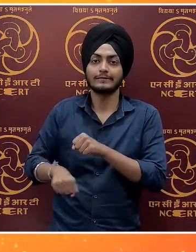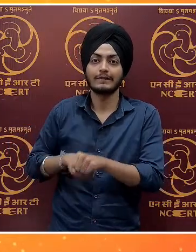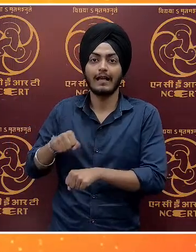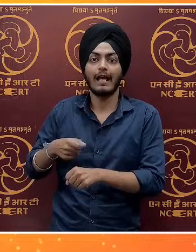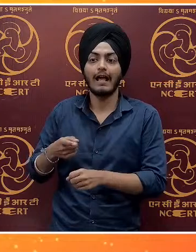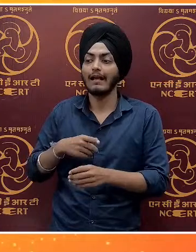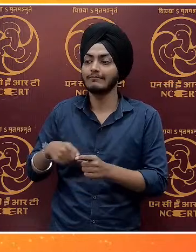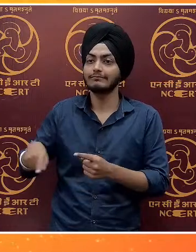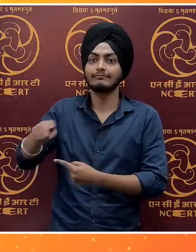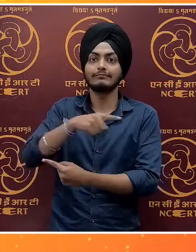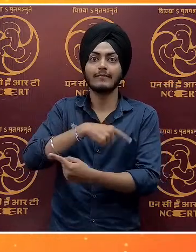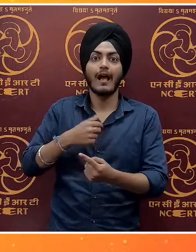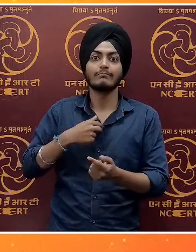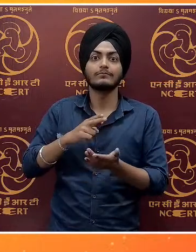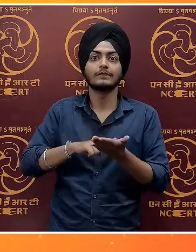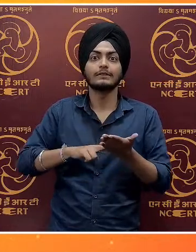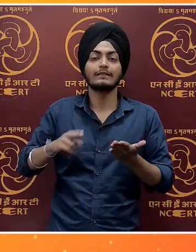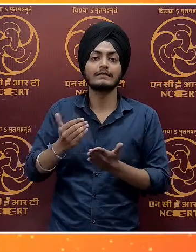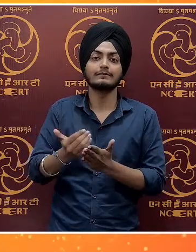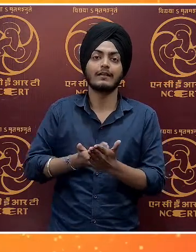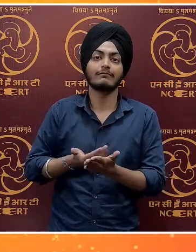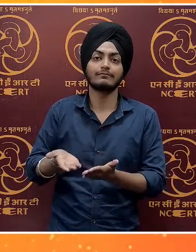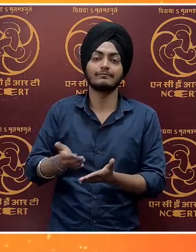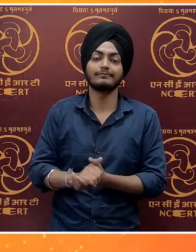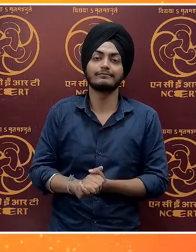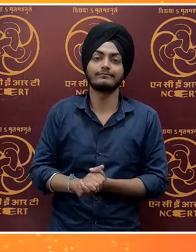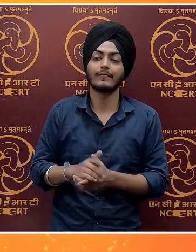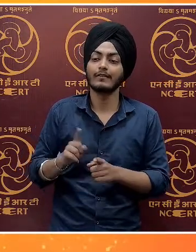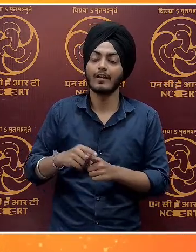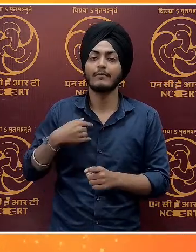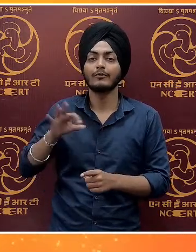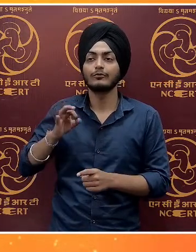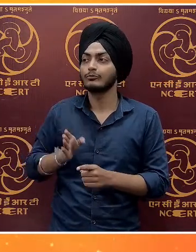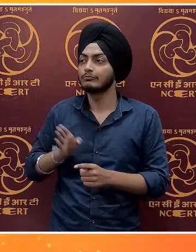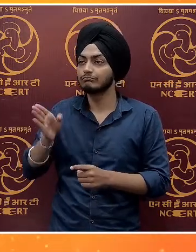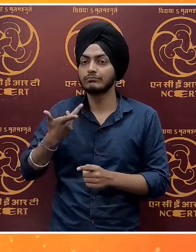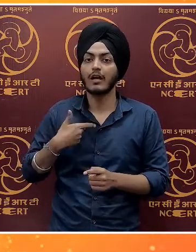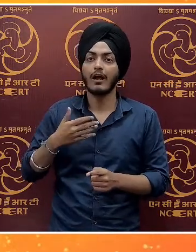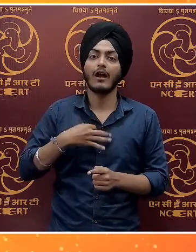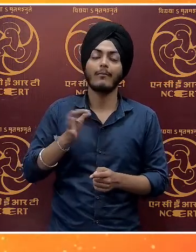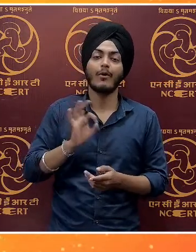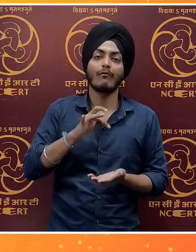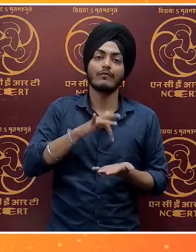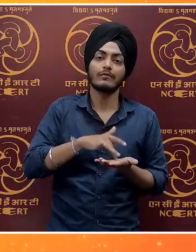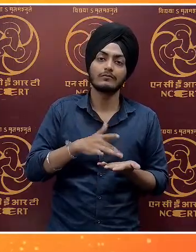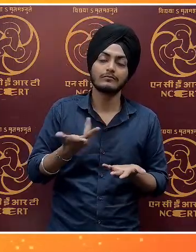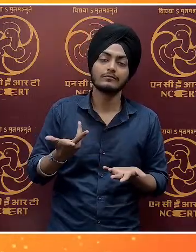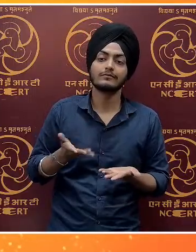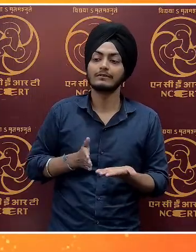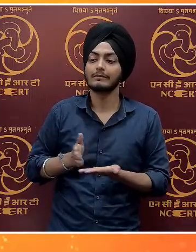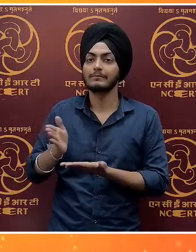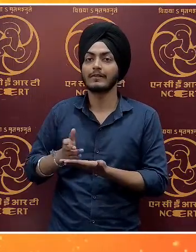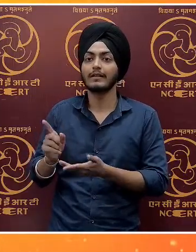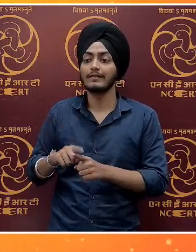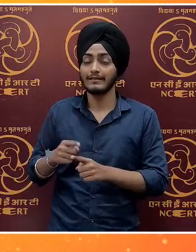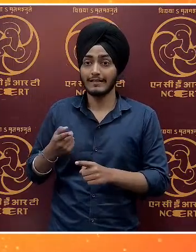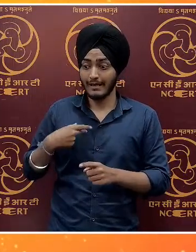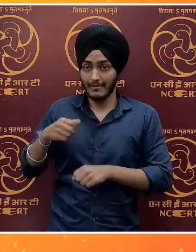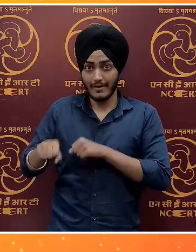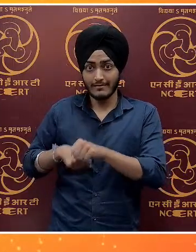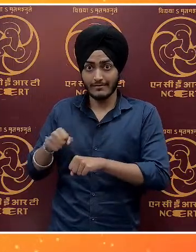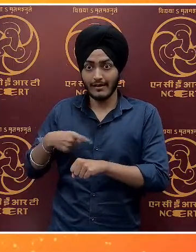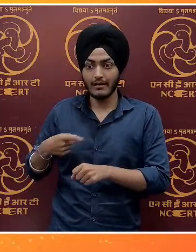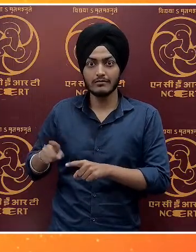curb the pollution, we can start using bicycles to our schools, to our offices, to our workplaces. Definitely, and it's good for our health